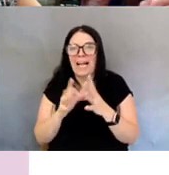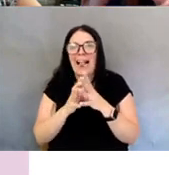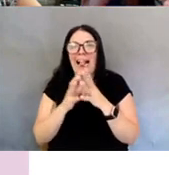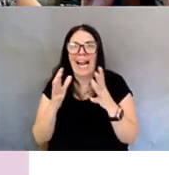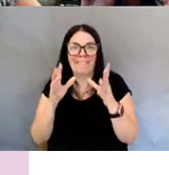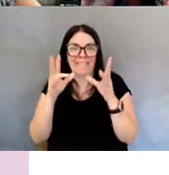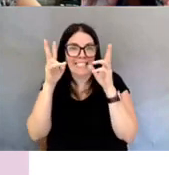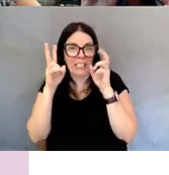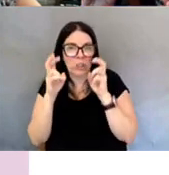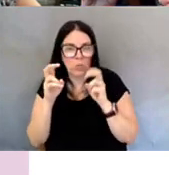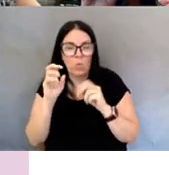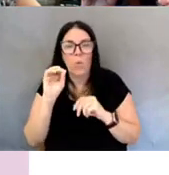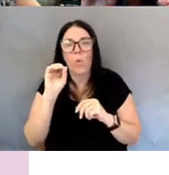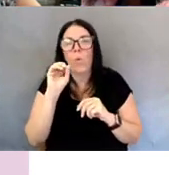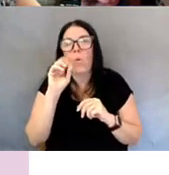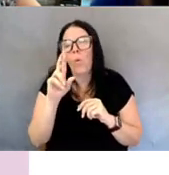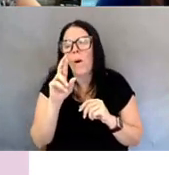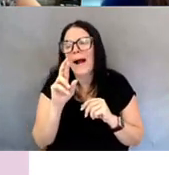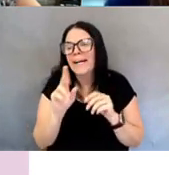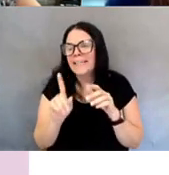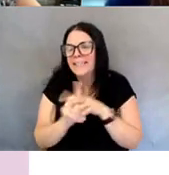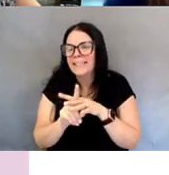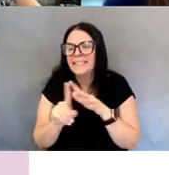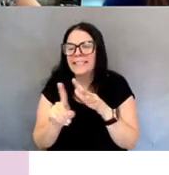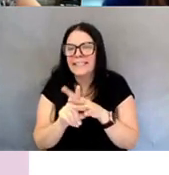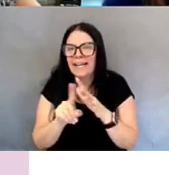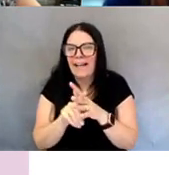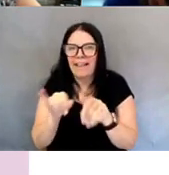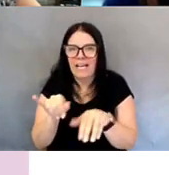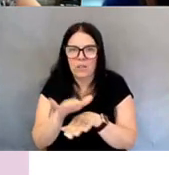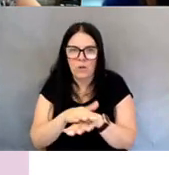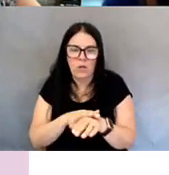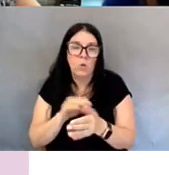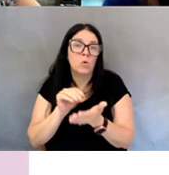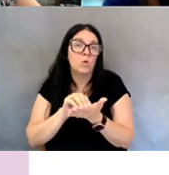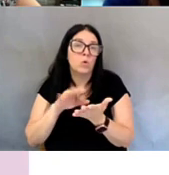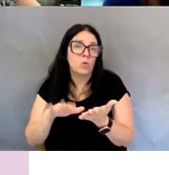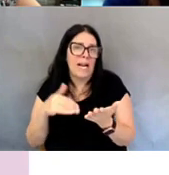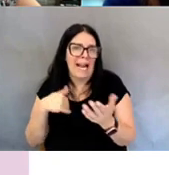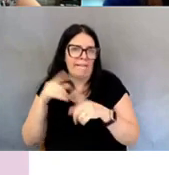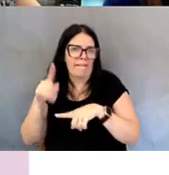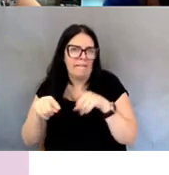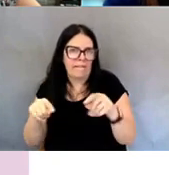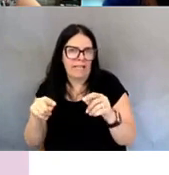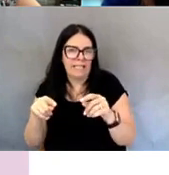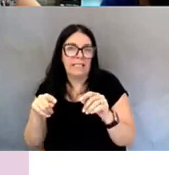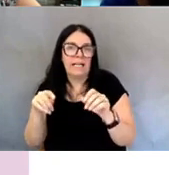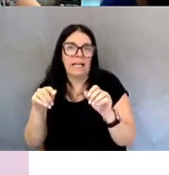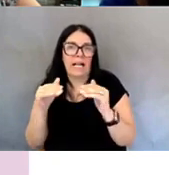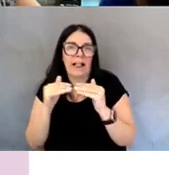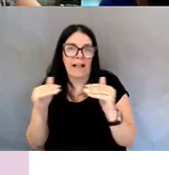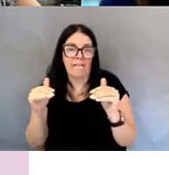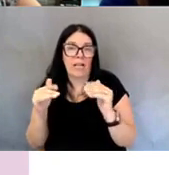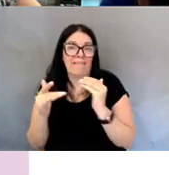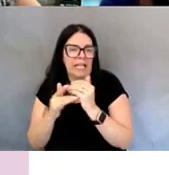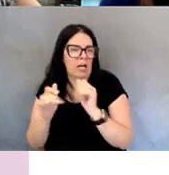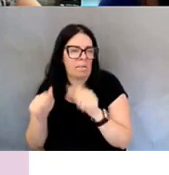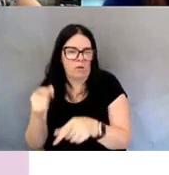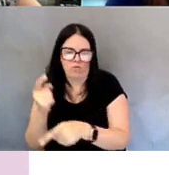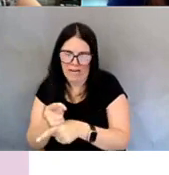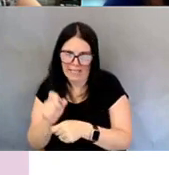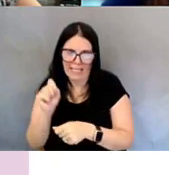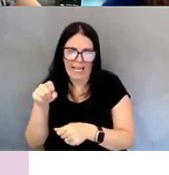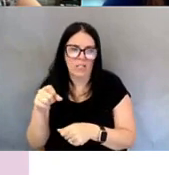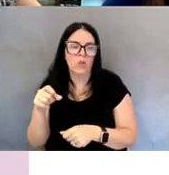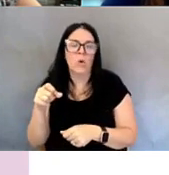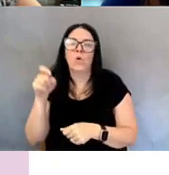issues or little nuances that slow things down. Students are at different levels of technical ability, absolutely. So you need